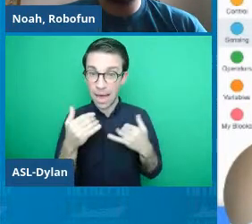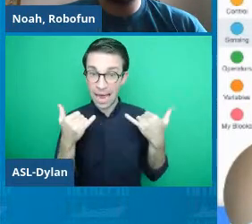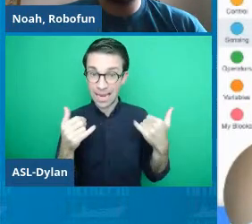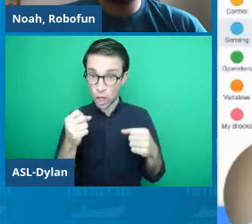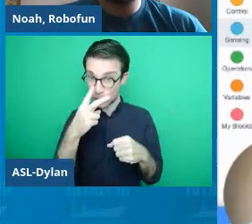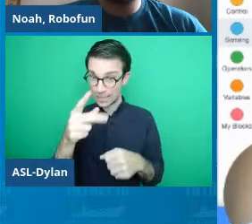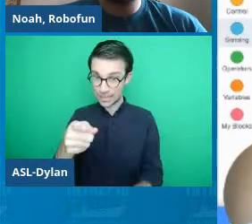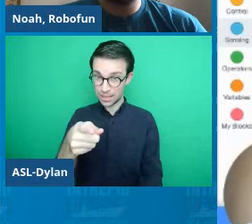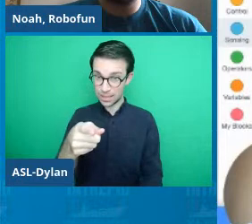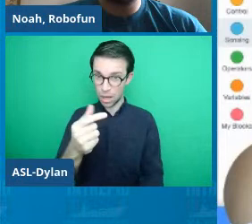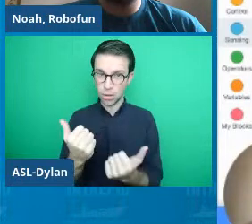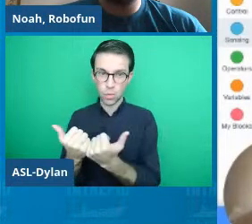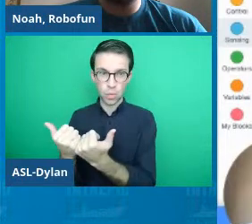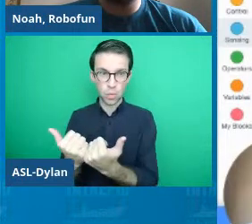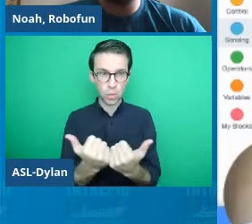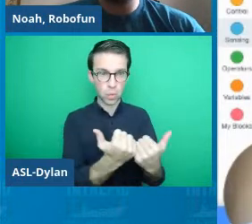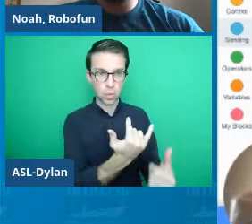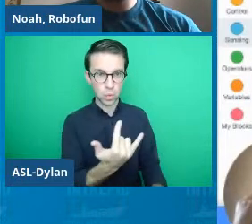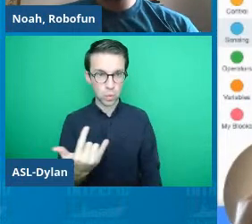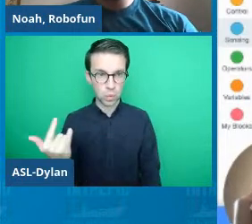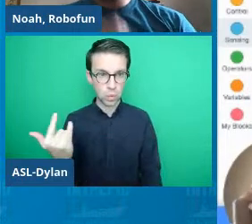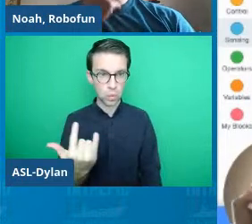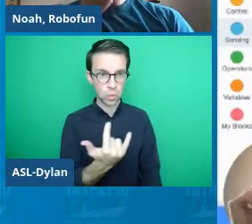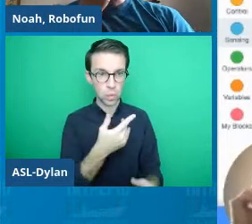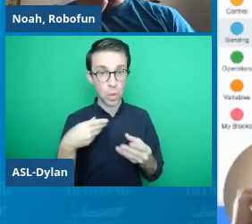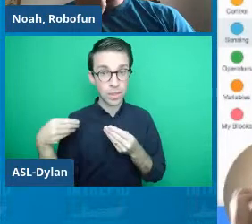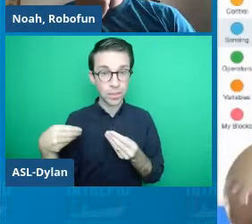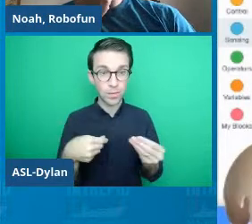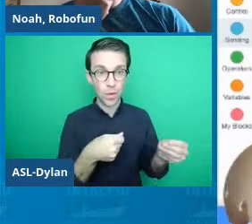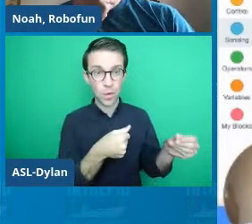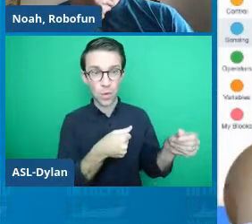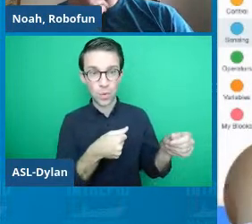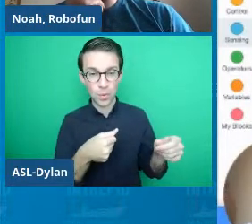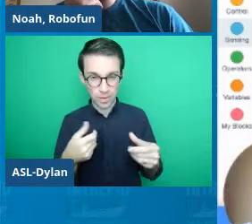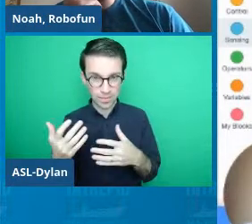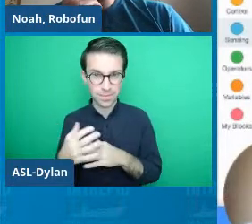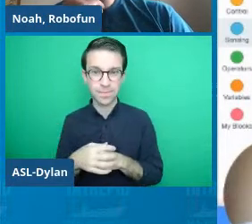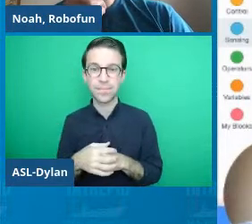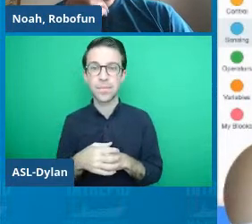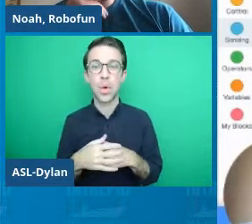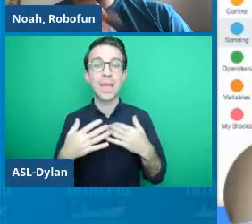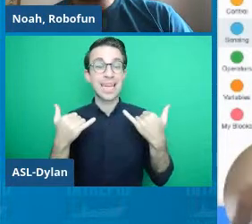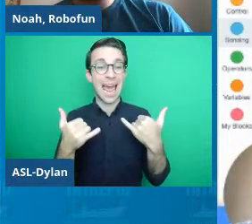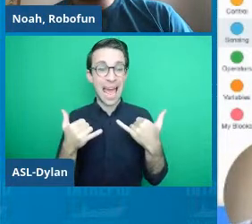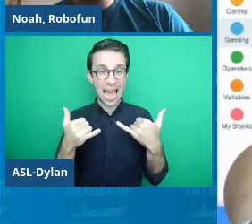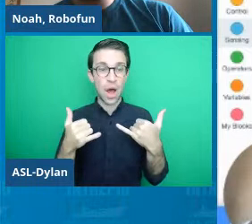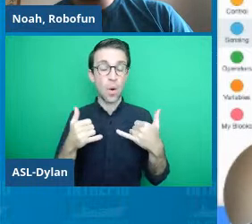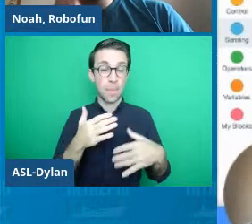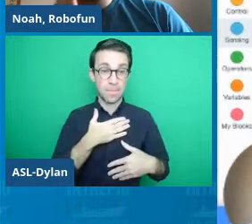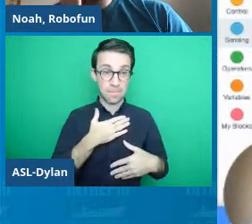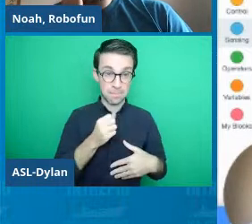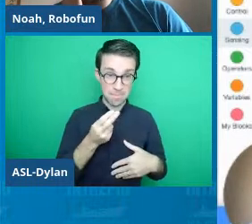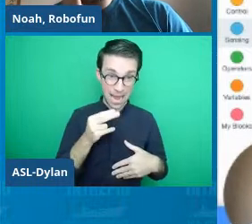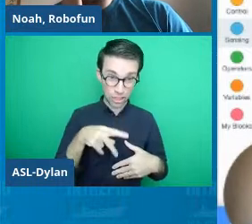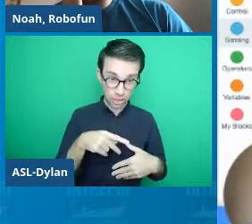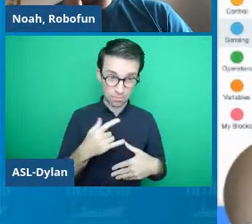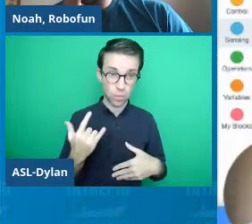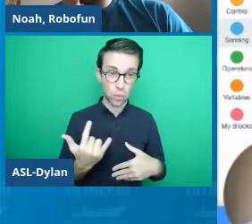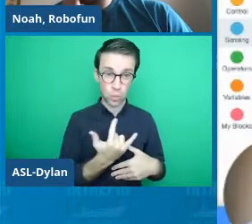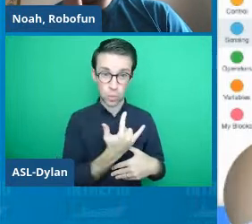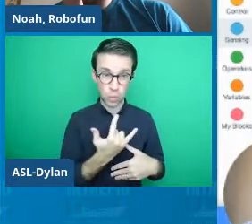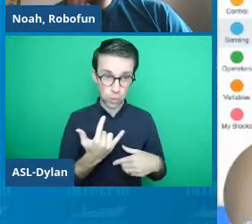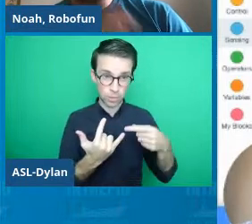look how much more smoothly that's going. Great, so now my ship can move. Great, now I've got to make my bad guy ship move. Now, the bad guy doesn't have